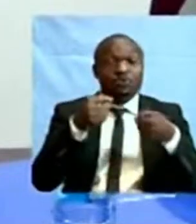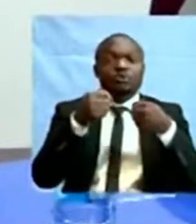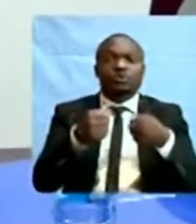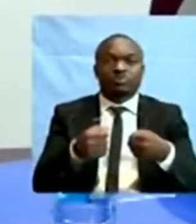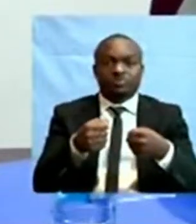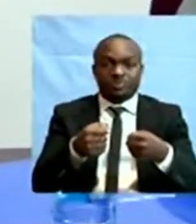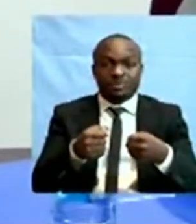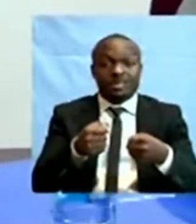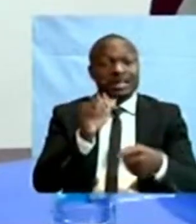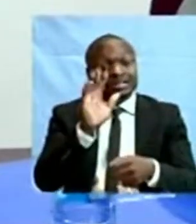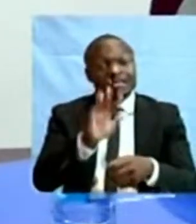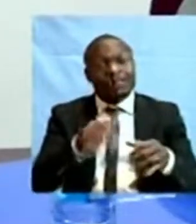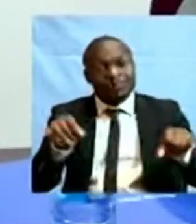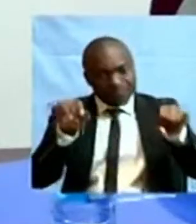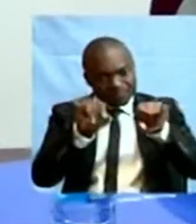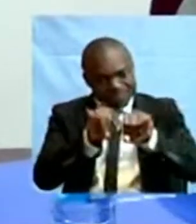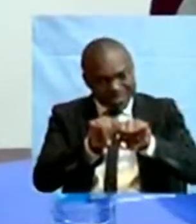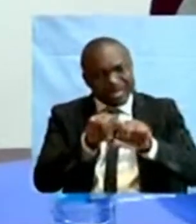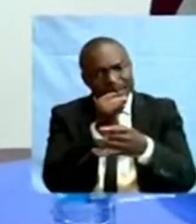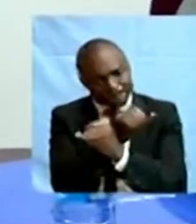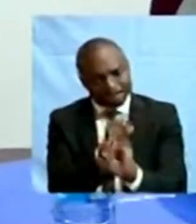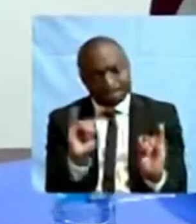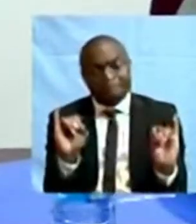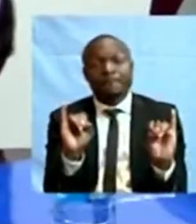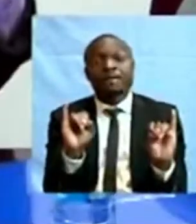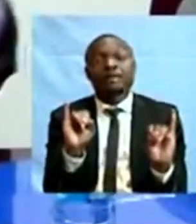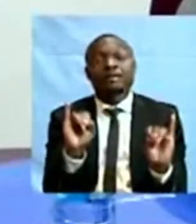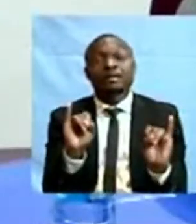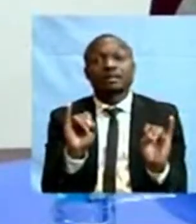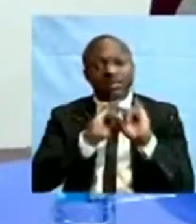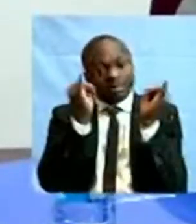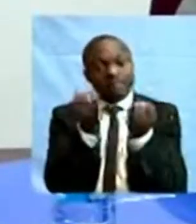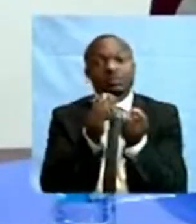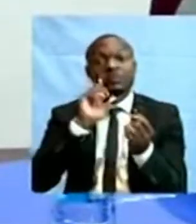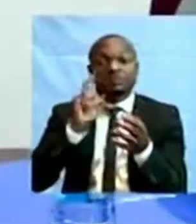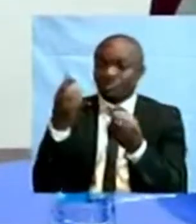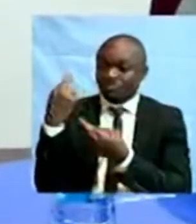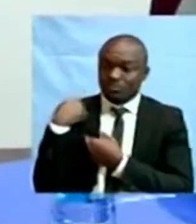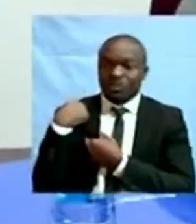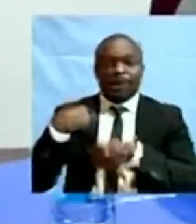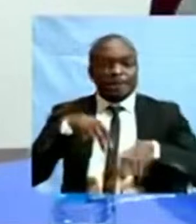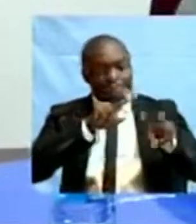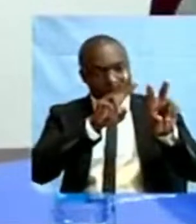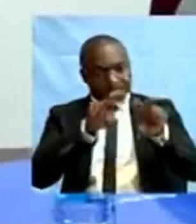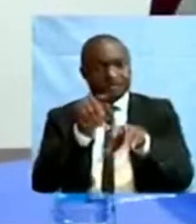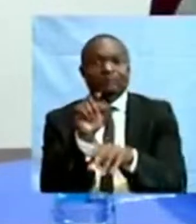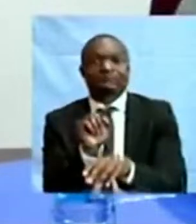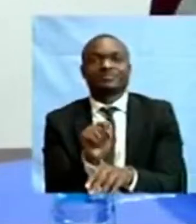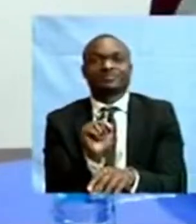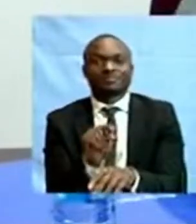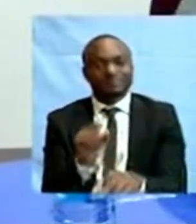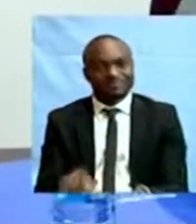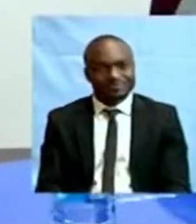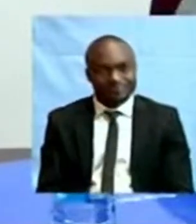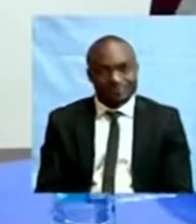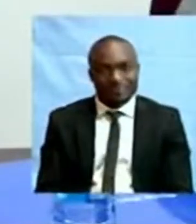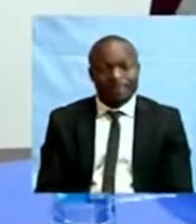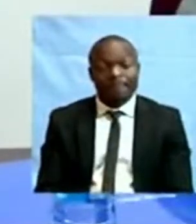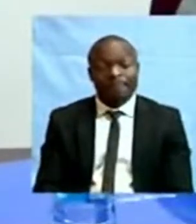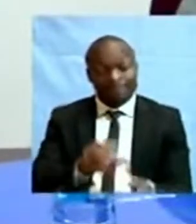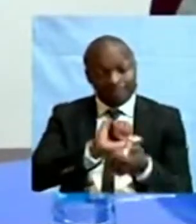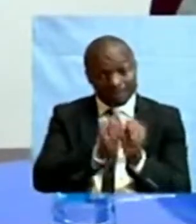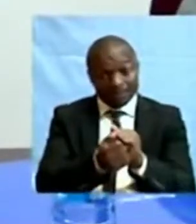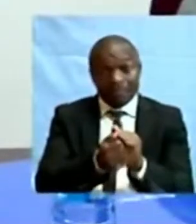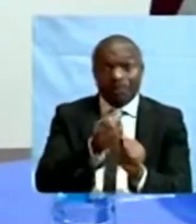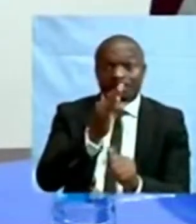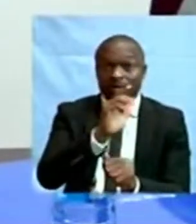there was very important that an independent institution be responsible to oversee that. So the amendment bills